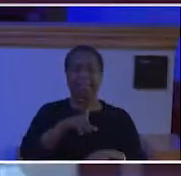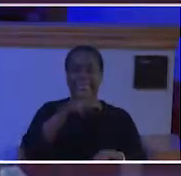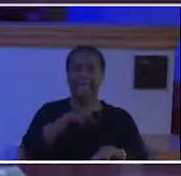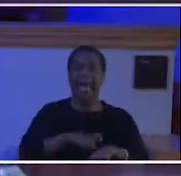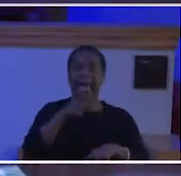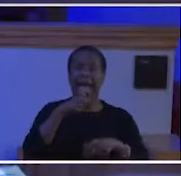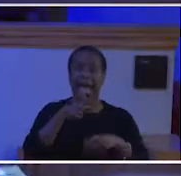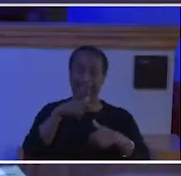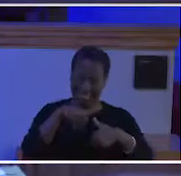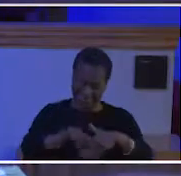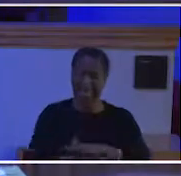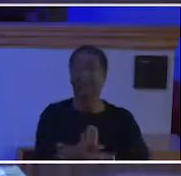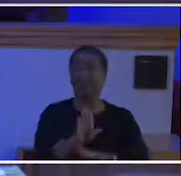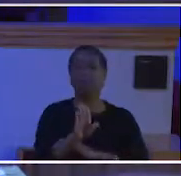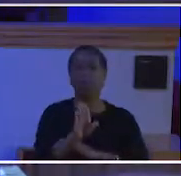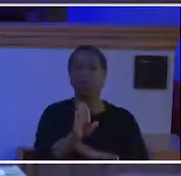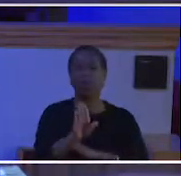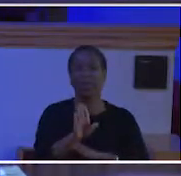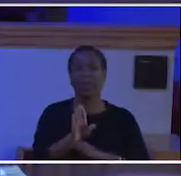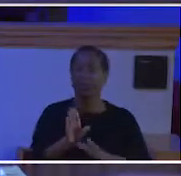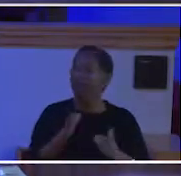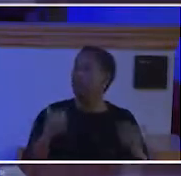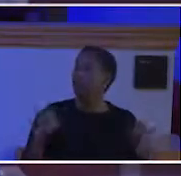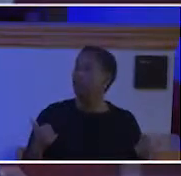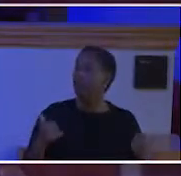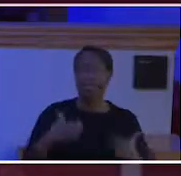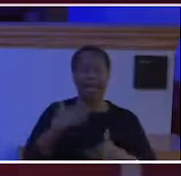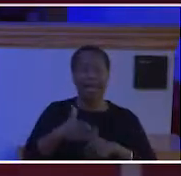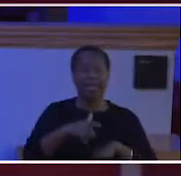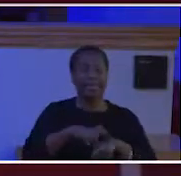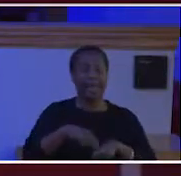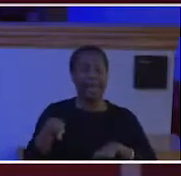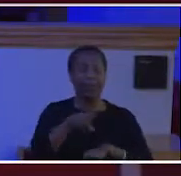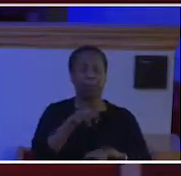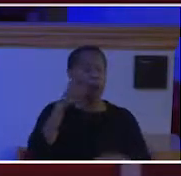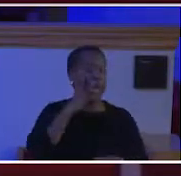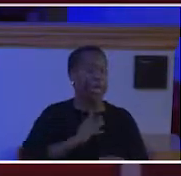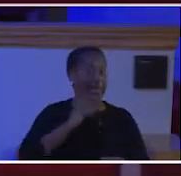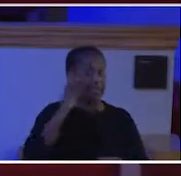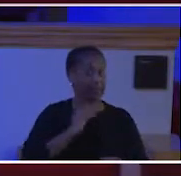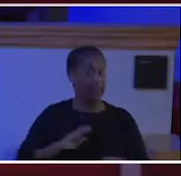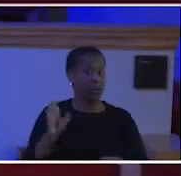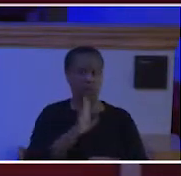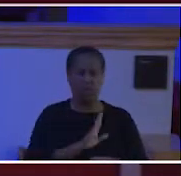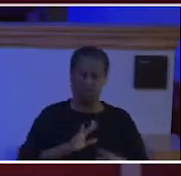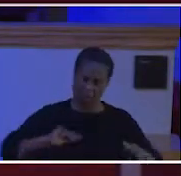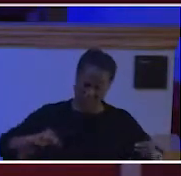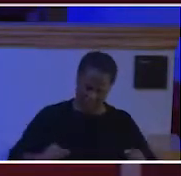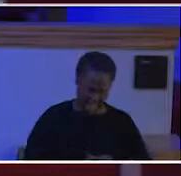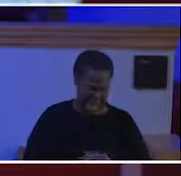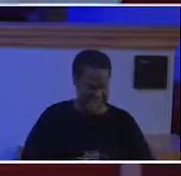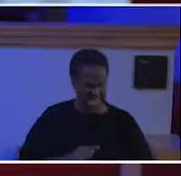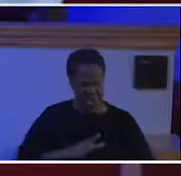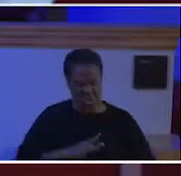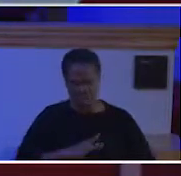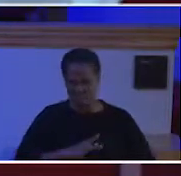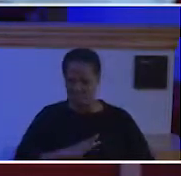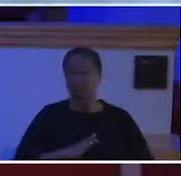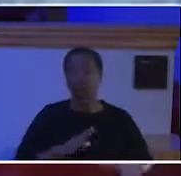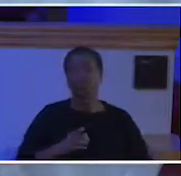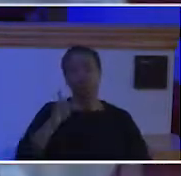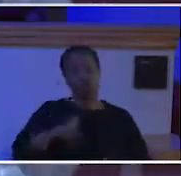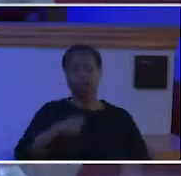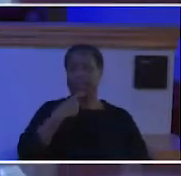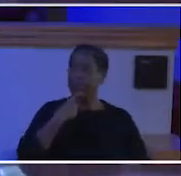give birth. So baby, the next time you're experiencing your greatest pain, you ought to say, it's